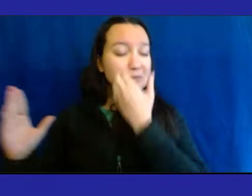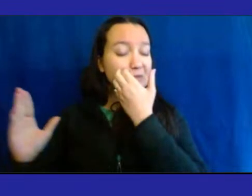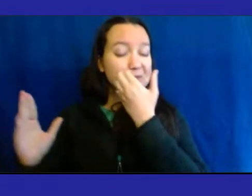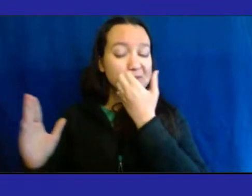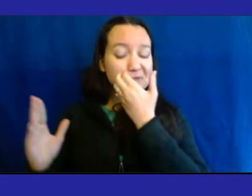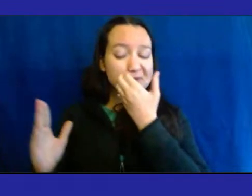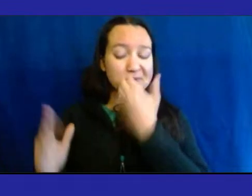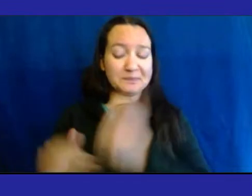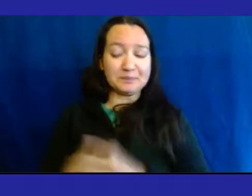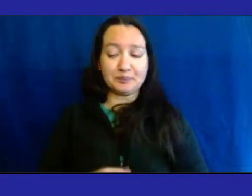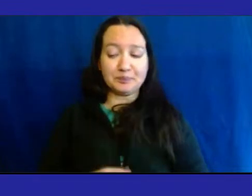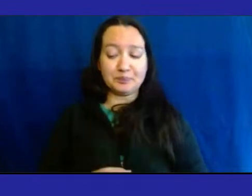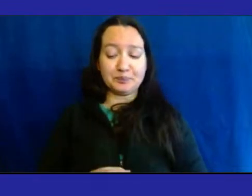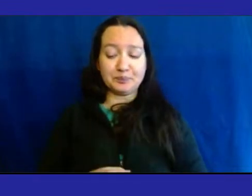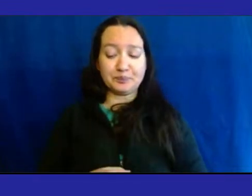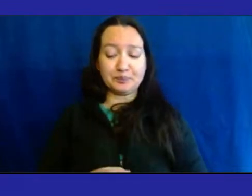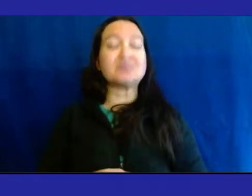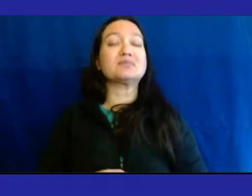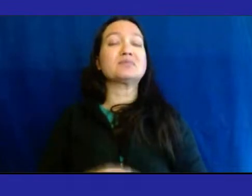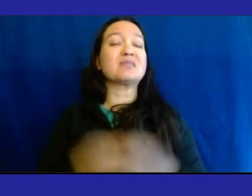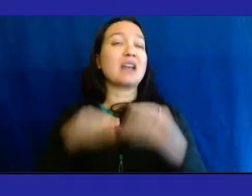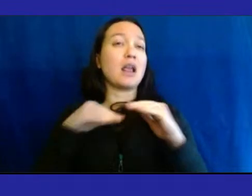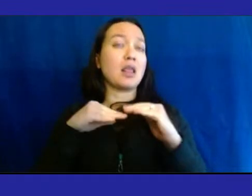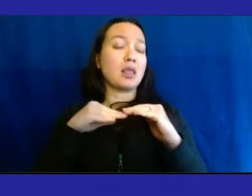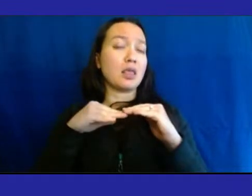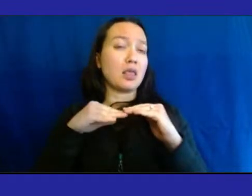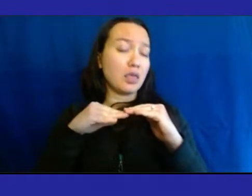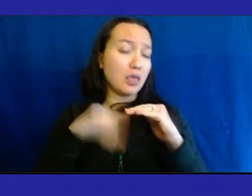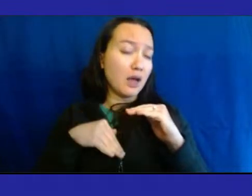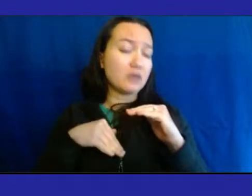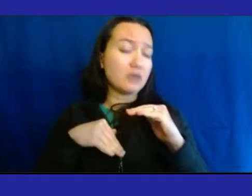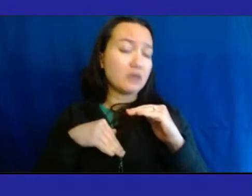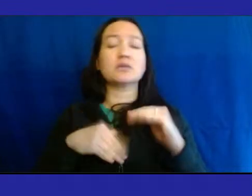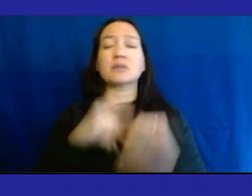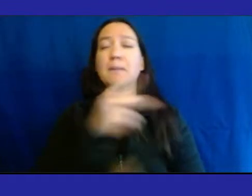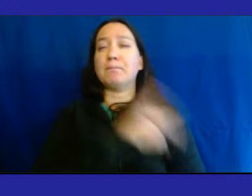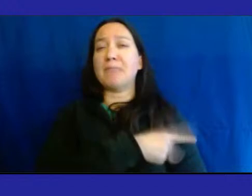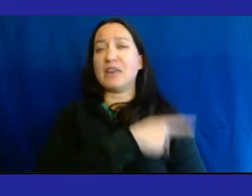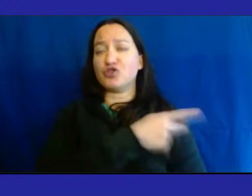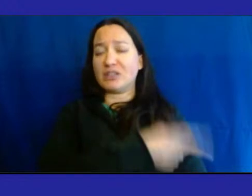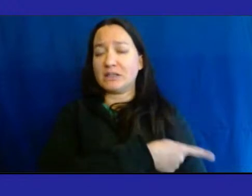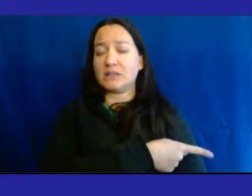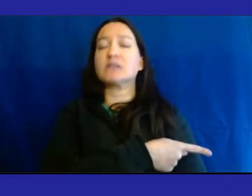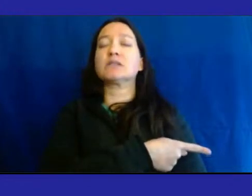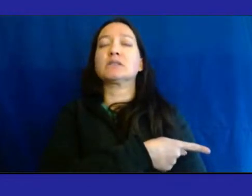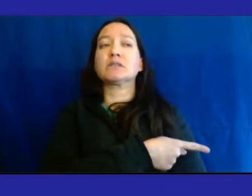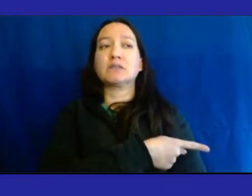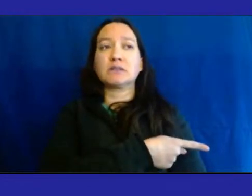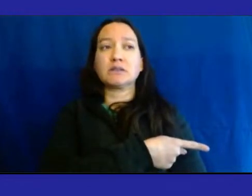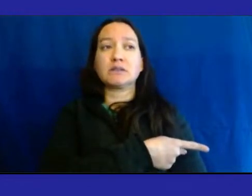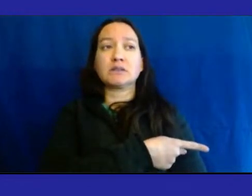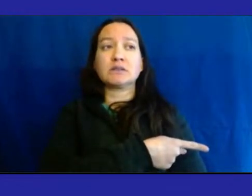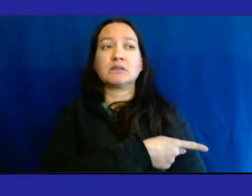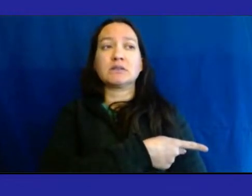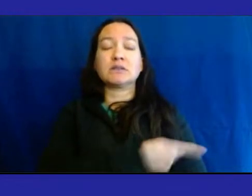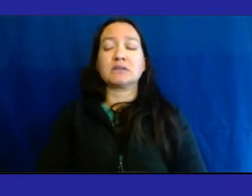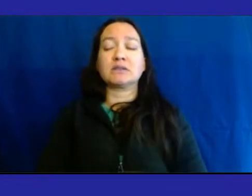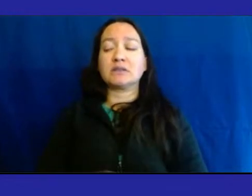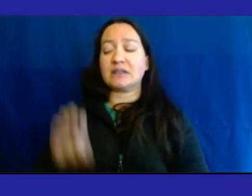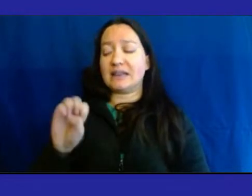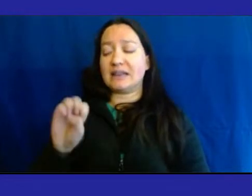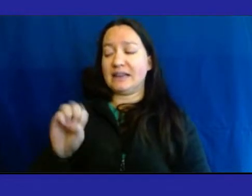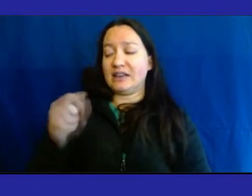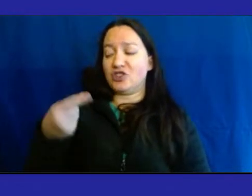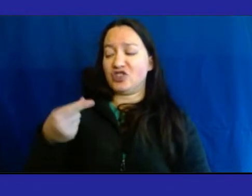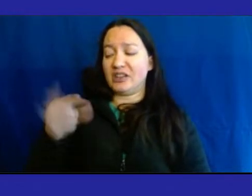afterwards, fewer of these patients were the in the group of EGFR greater than